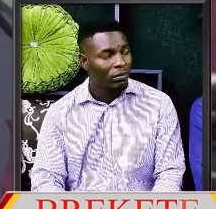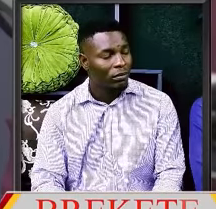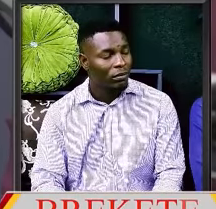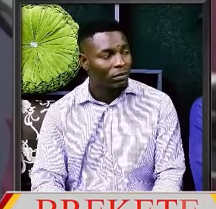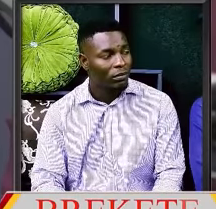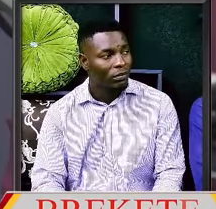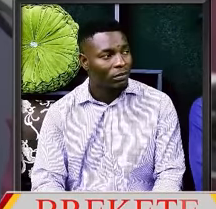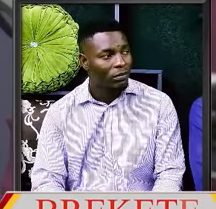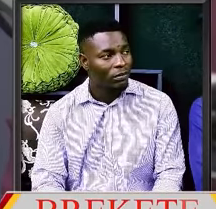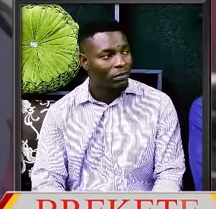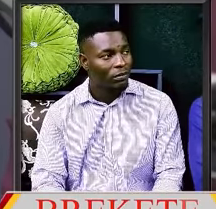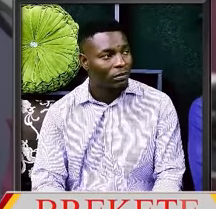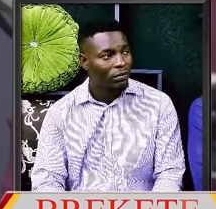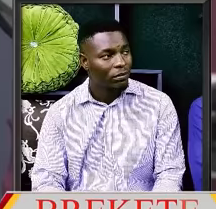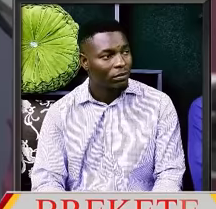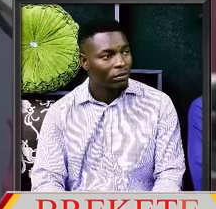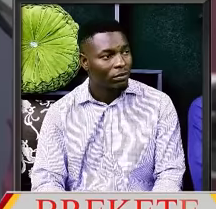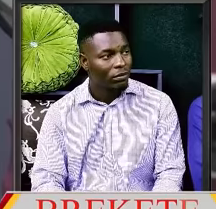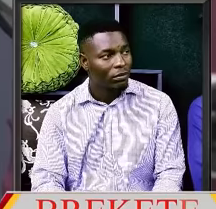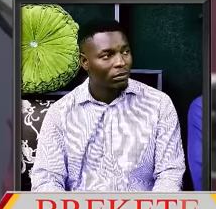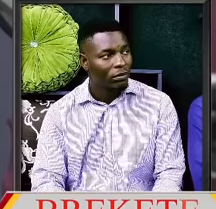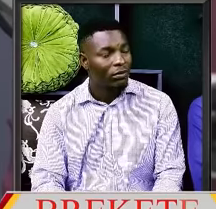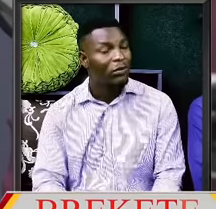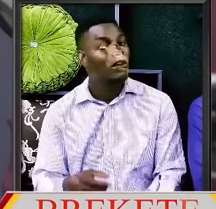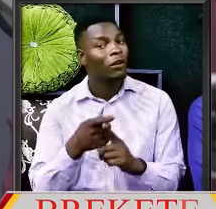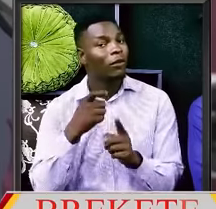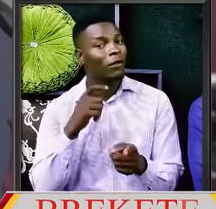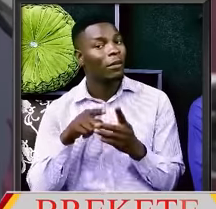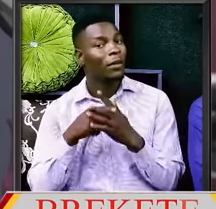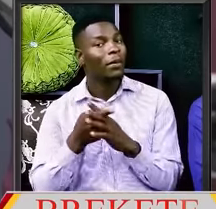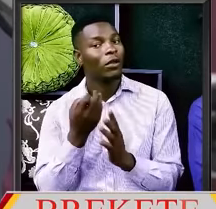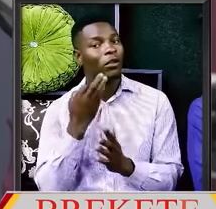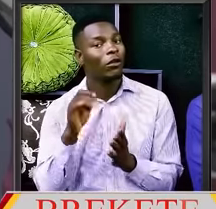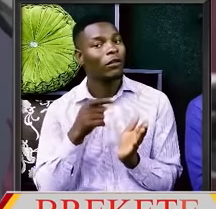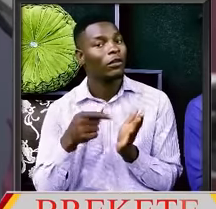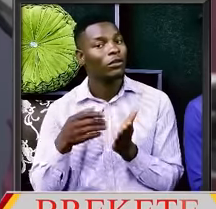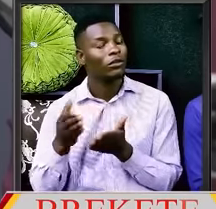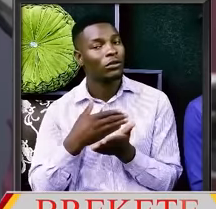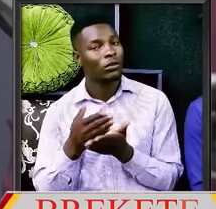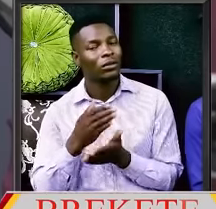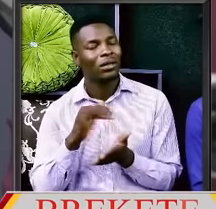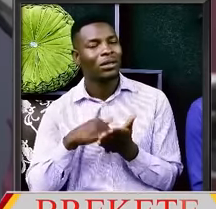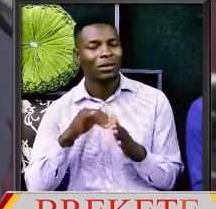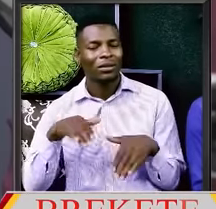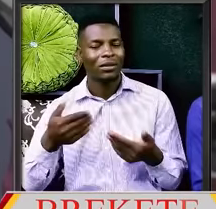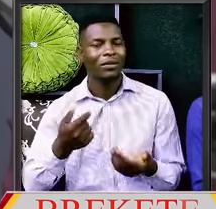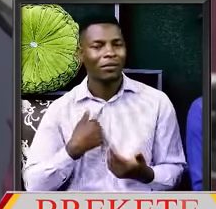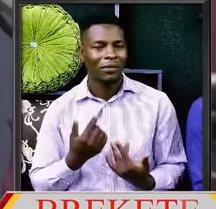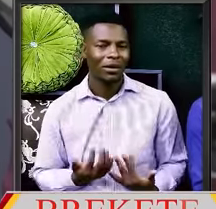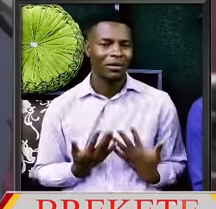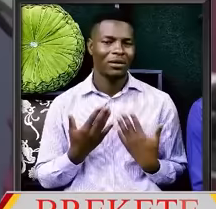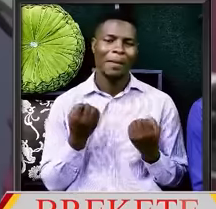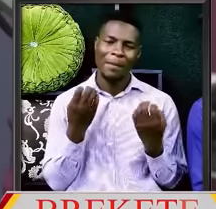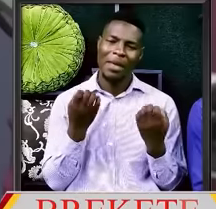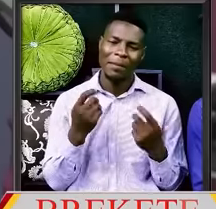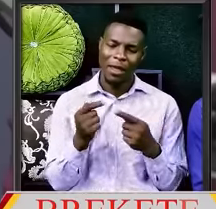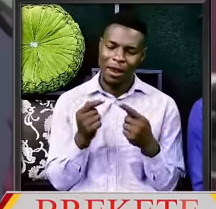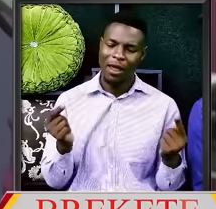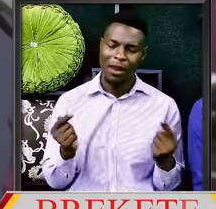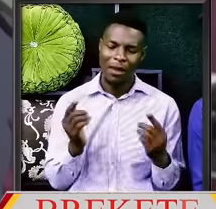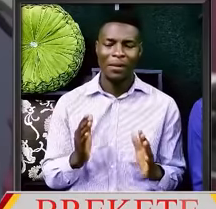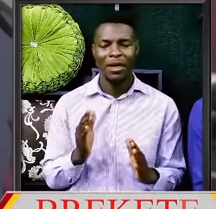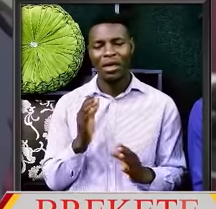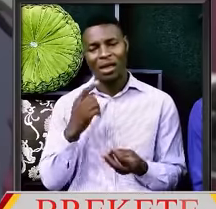on God. From the beginning, this song, it gives me inspiration. It's a plenty enemy there around